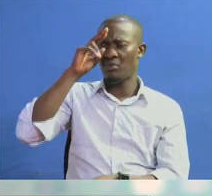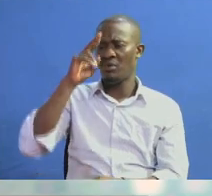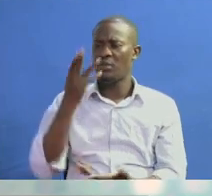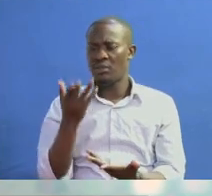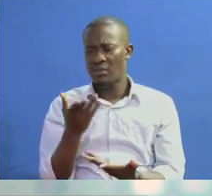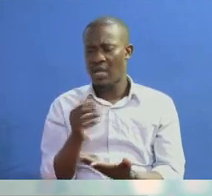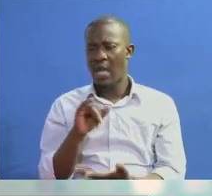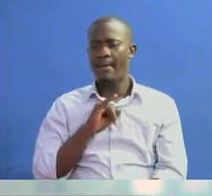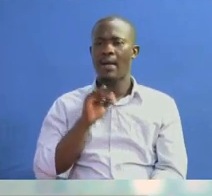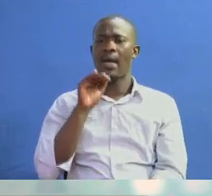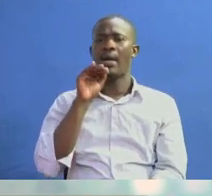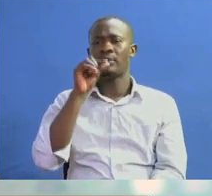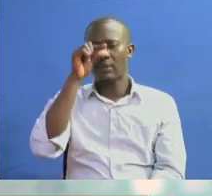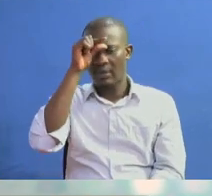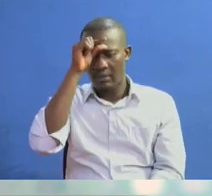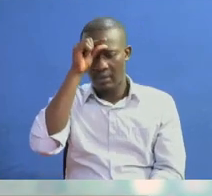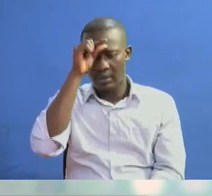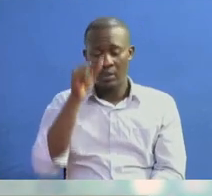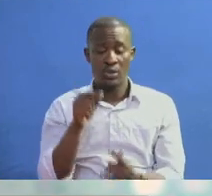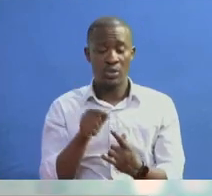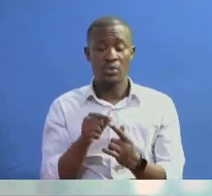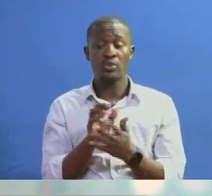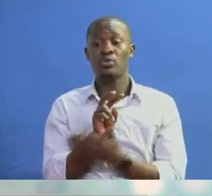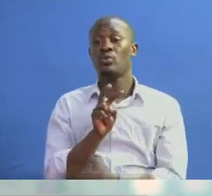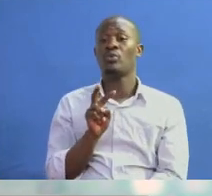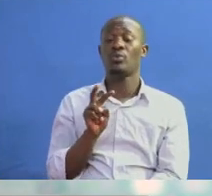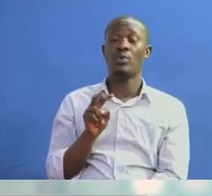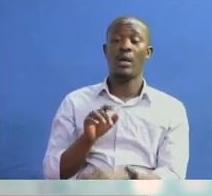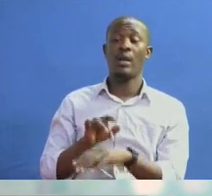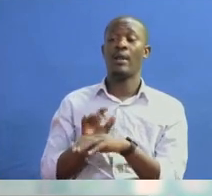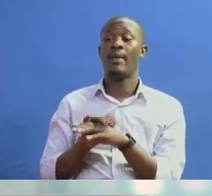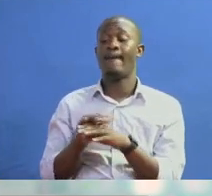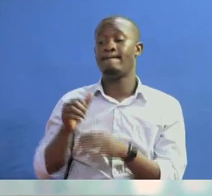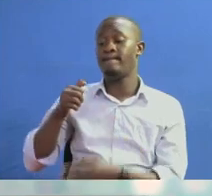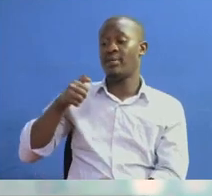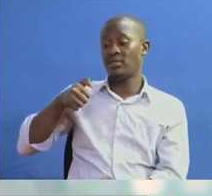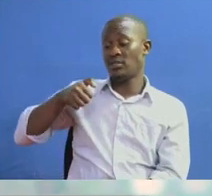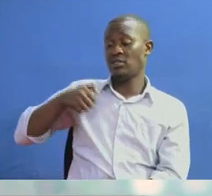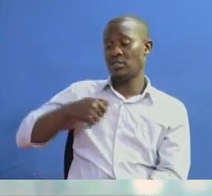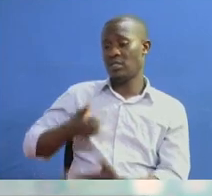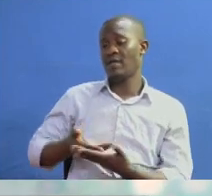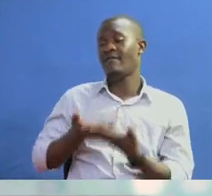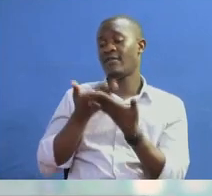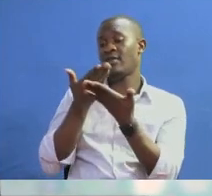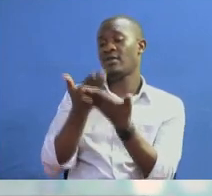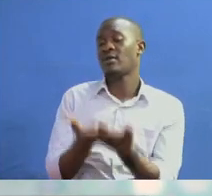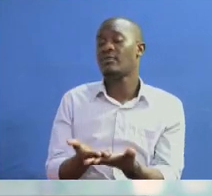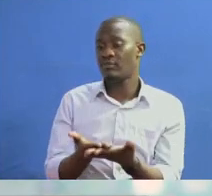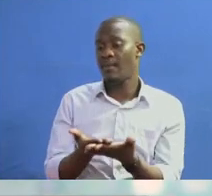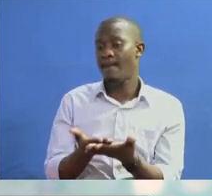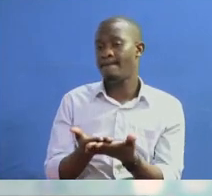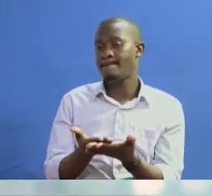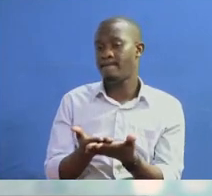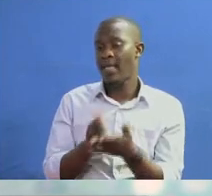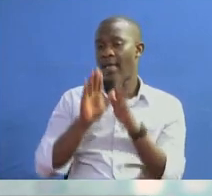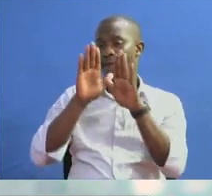I'm requesting like the government to look at the budget they have allocated priority.